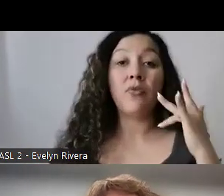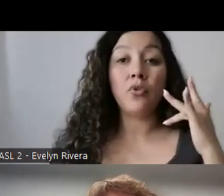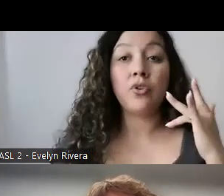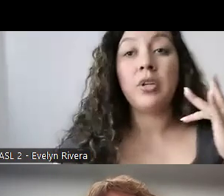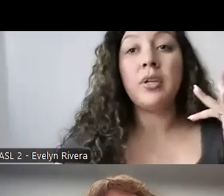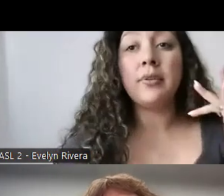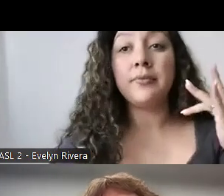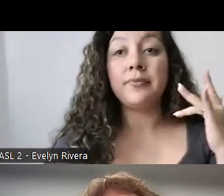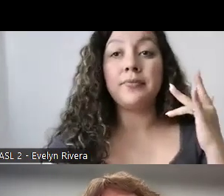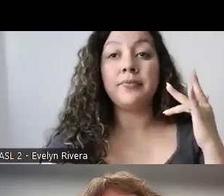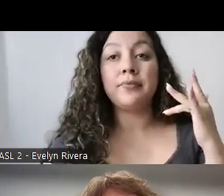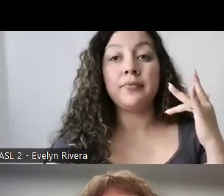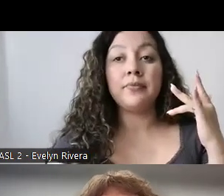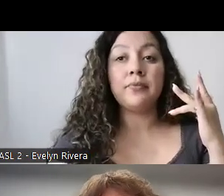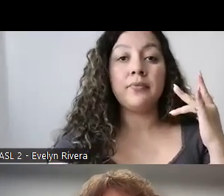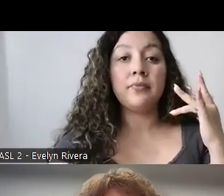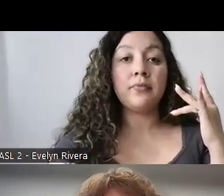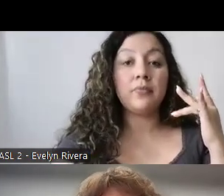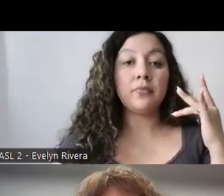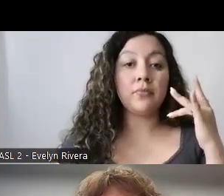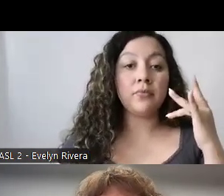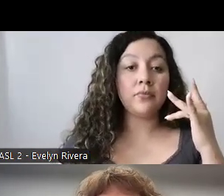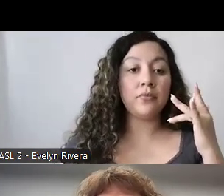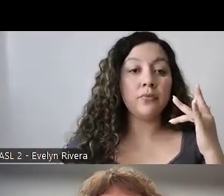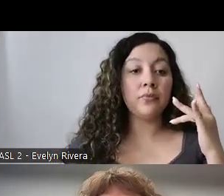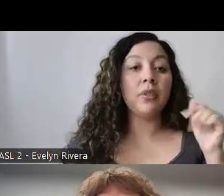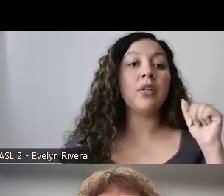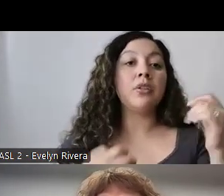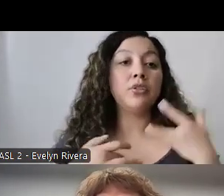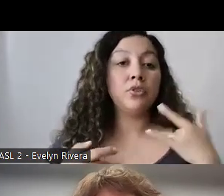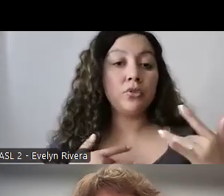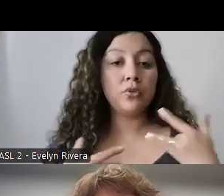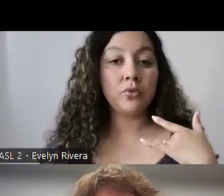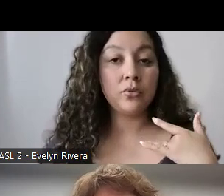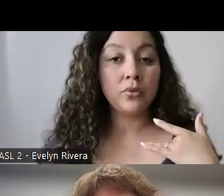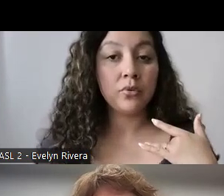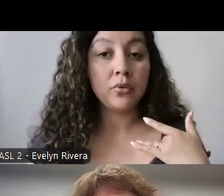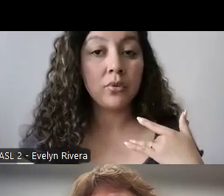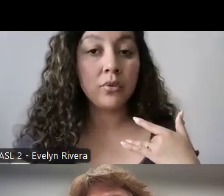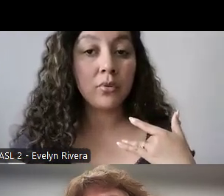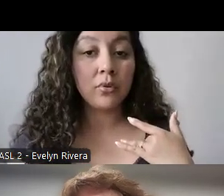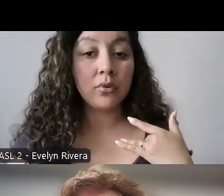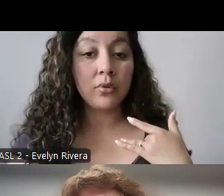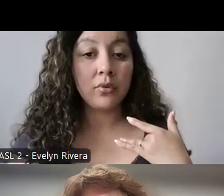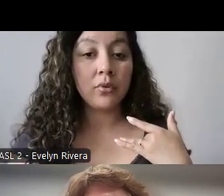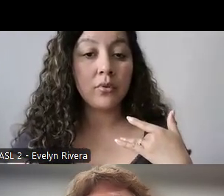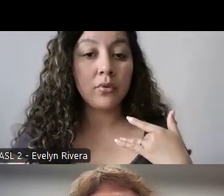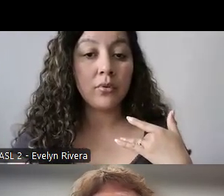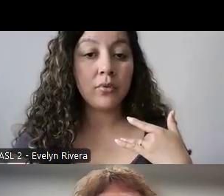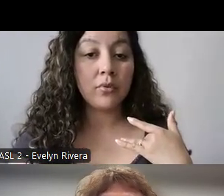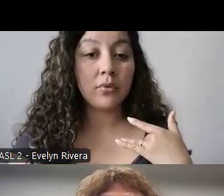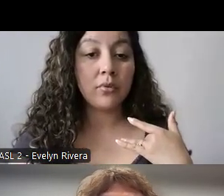highlighted this chronic uncertainty of living alone with cognitive impairment, which is a major